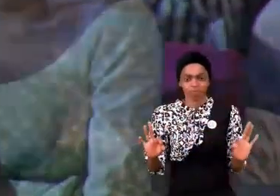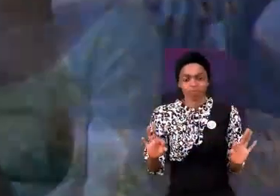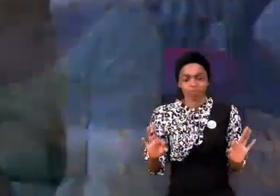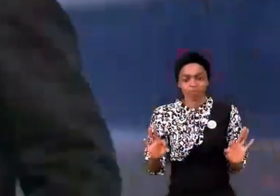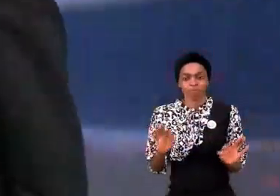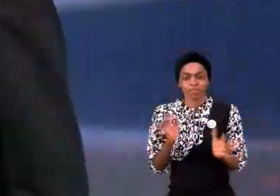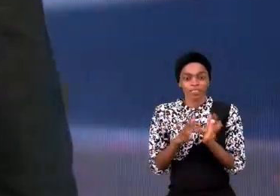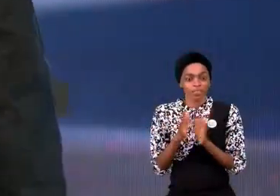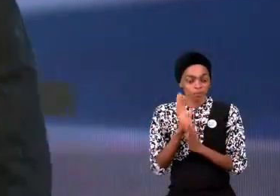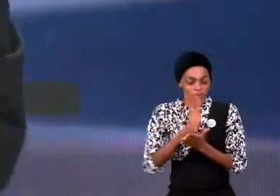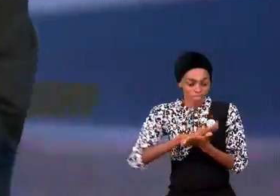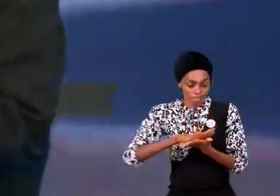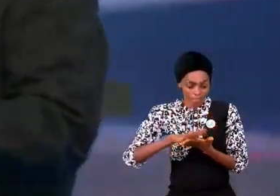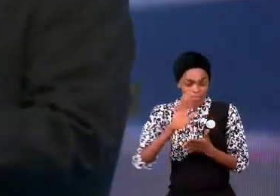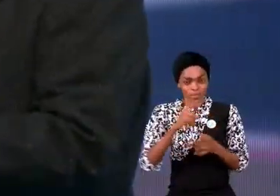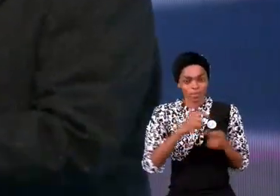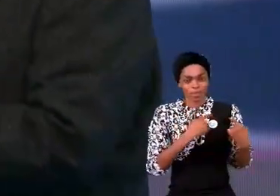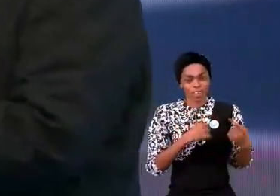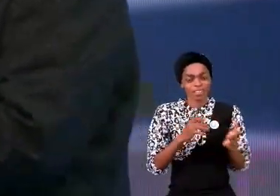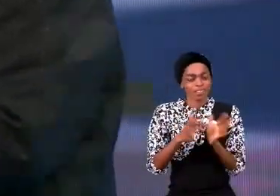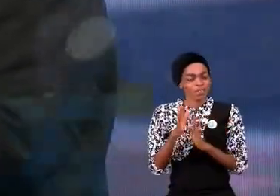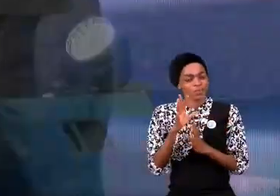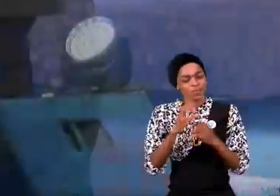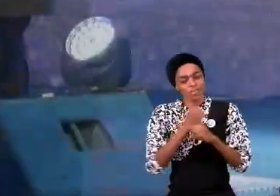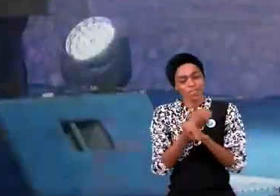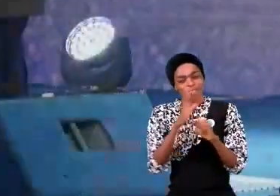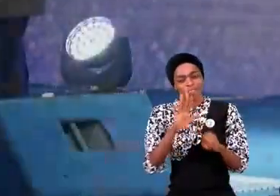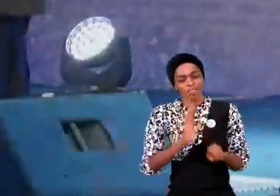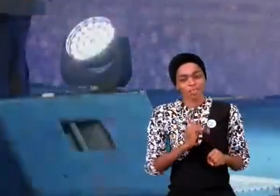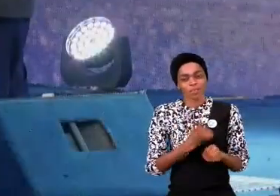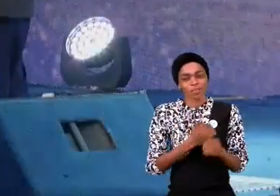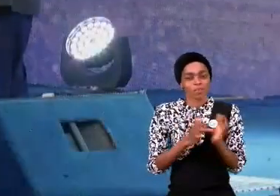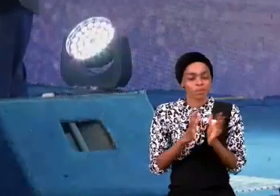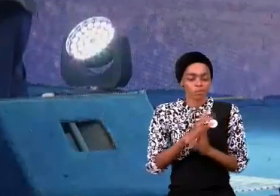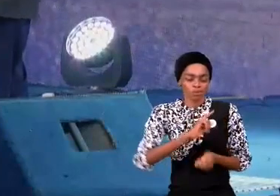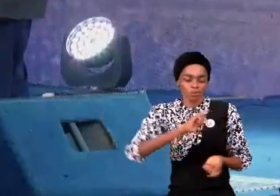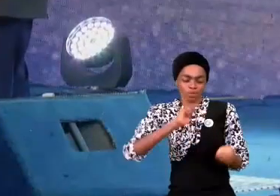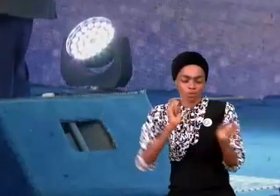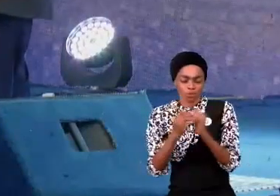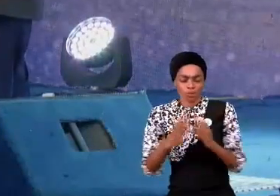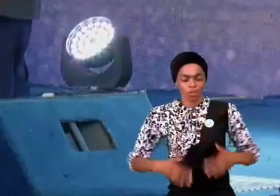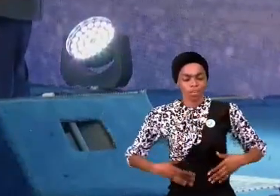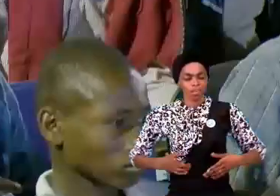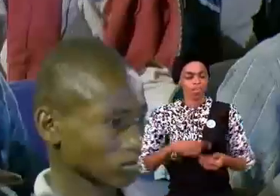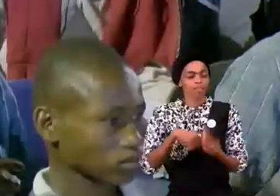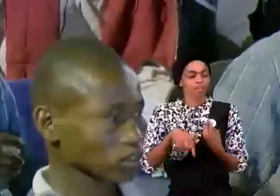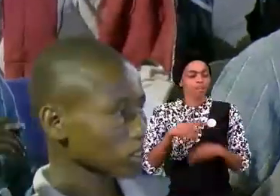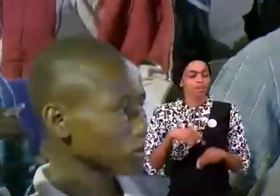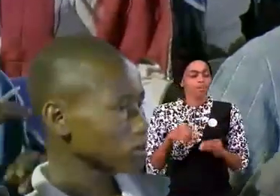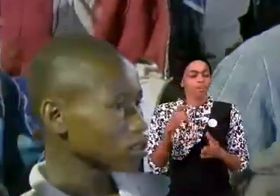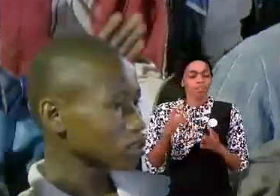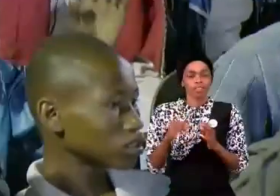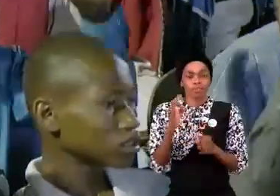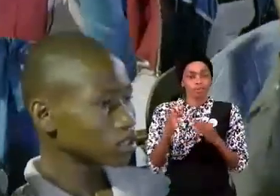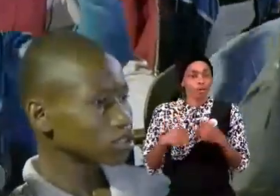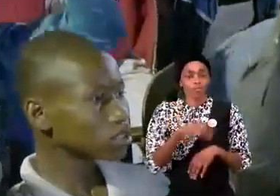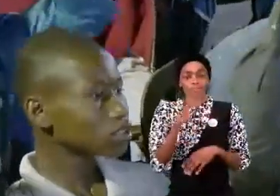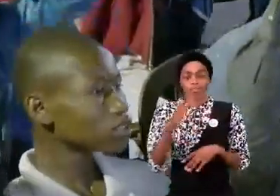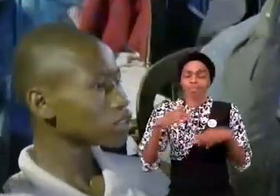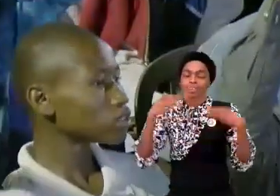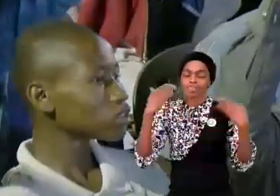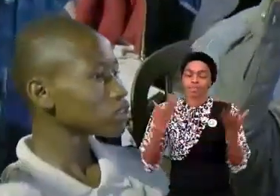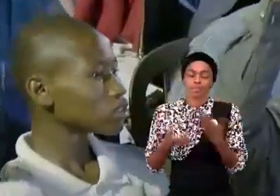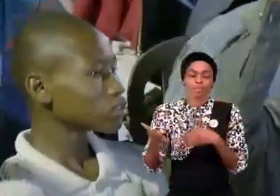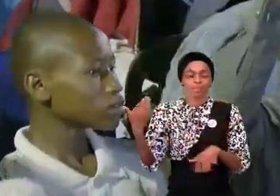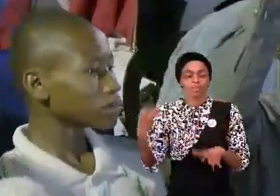your life around. If you never smiled before tonight, a smile from heaven is coming upon your face. And laughter,